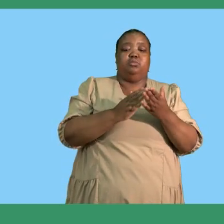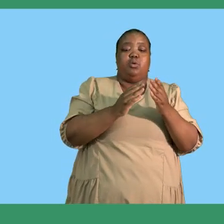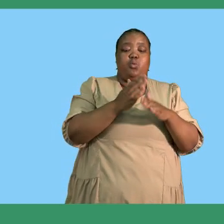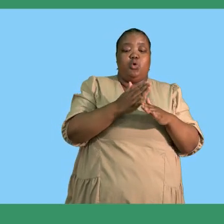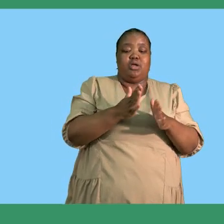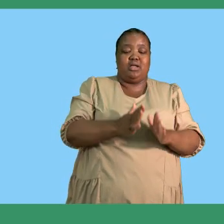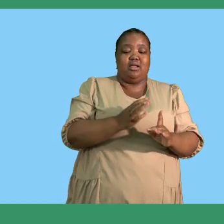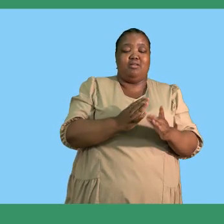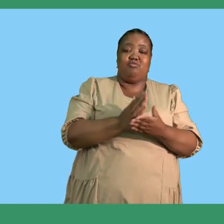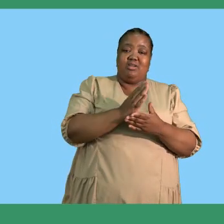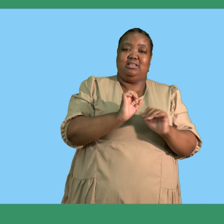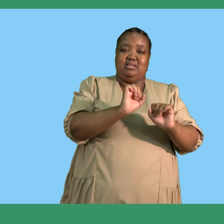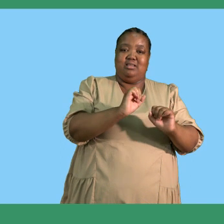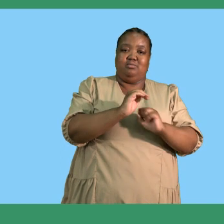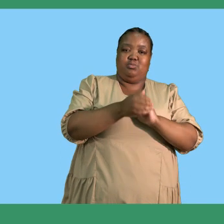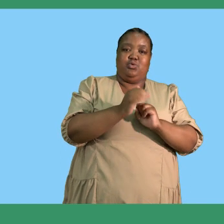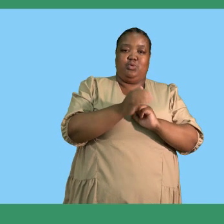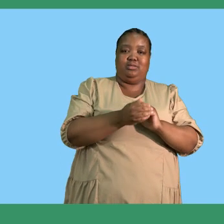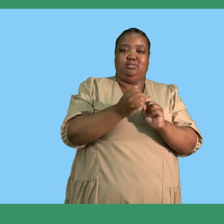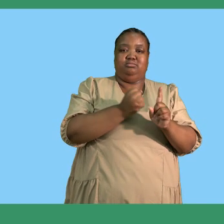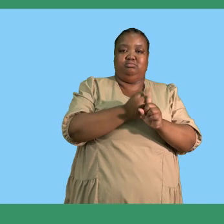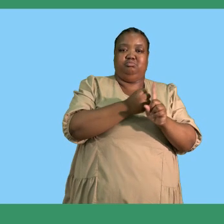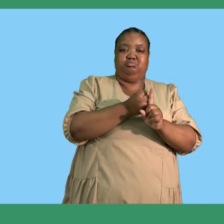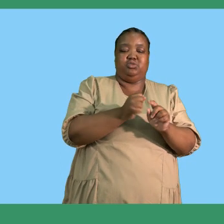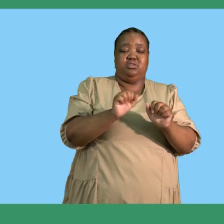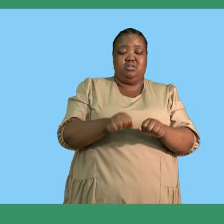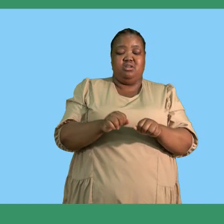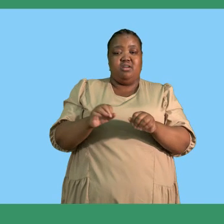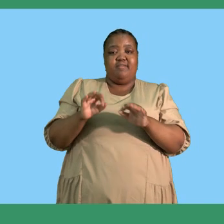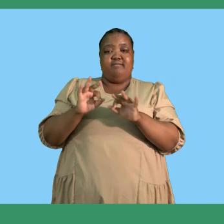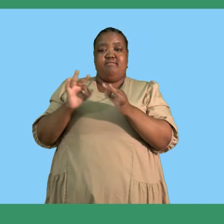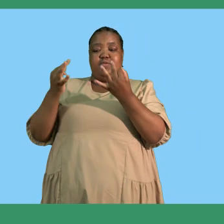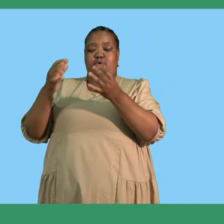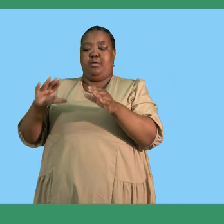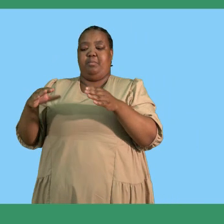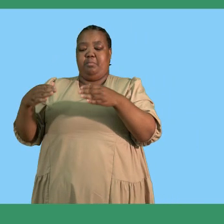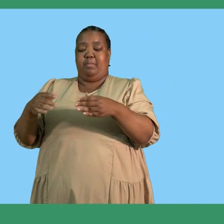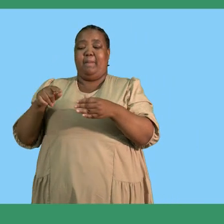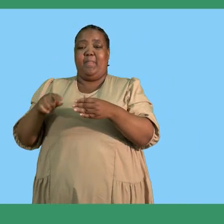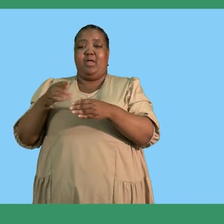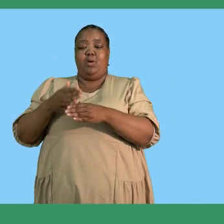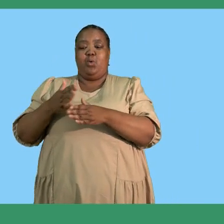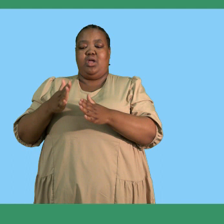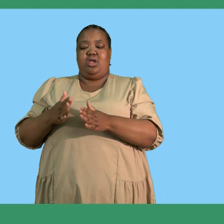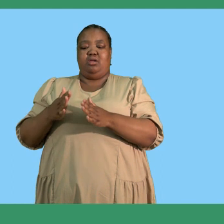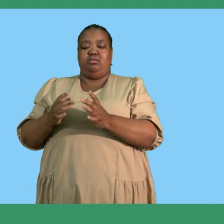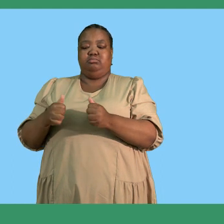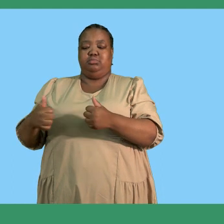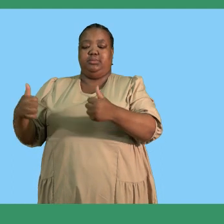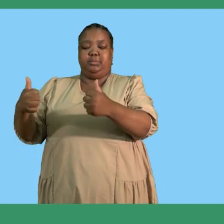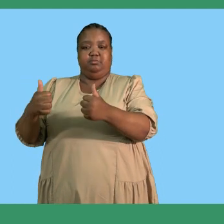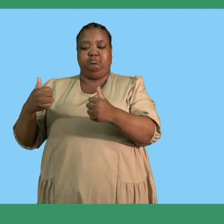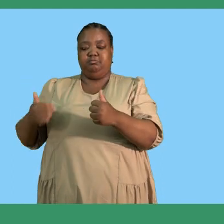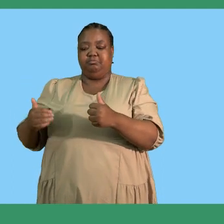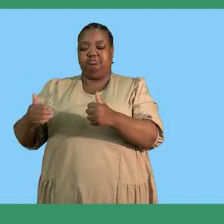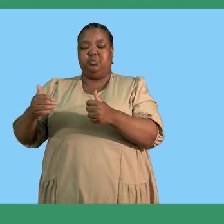the rights of workers, whereas a forum simply speaks about a group of employees